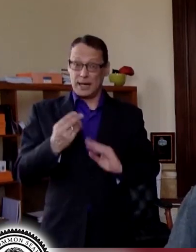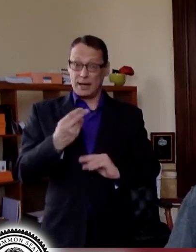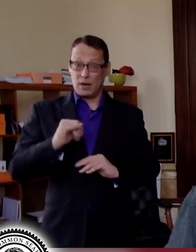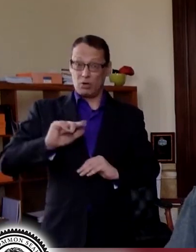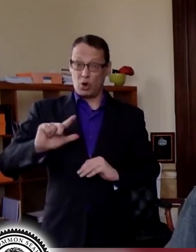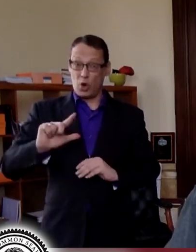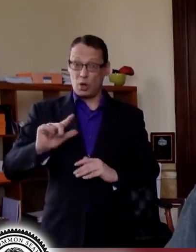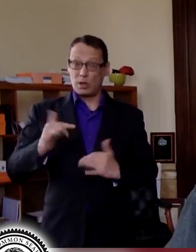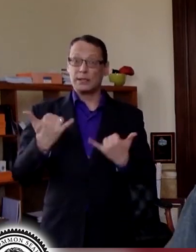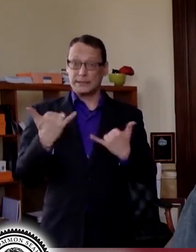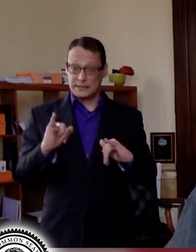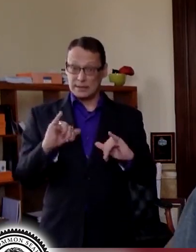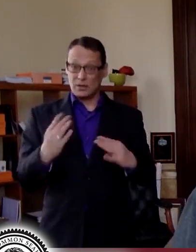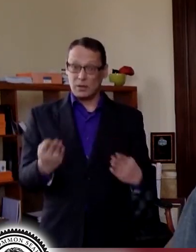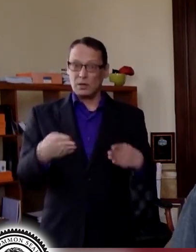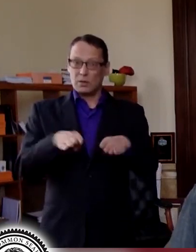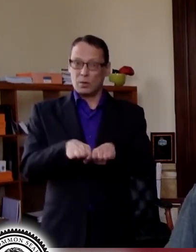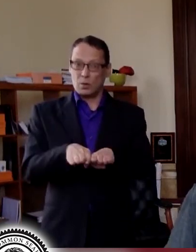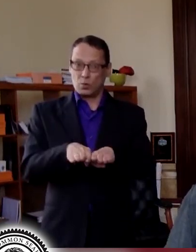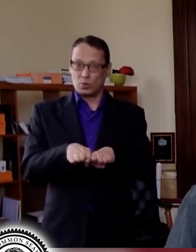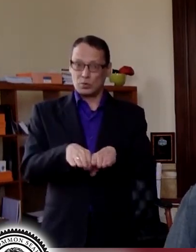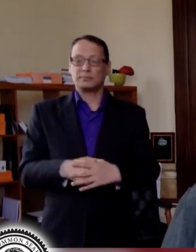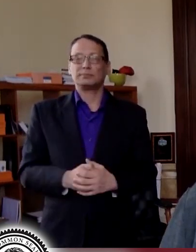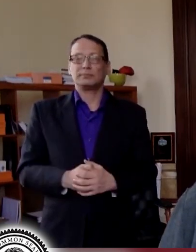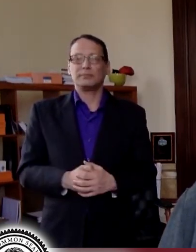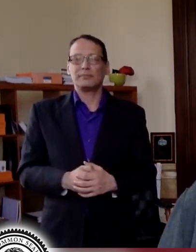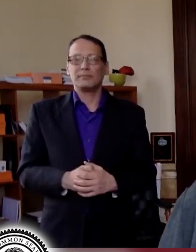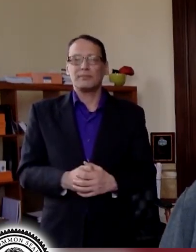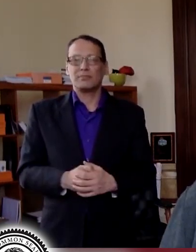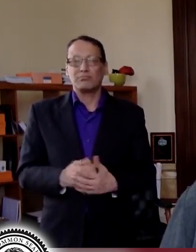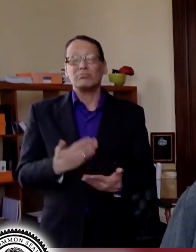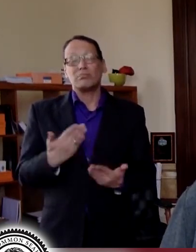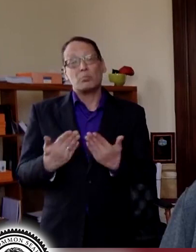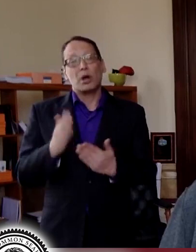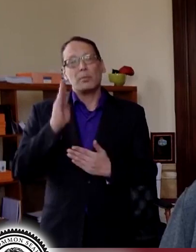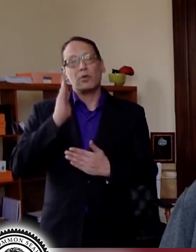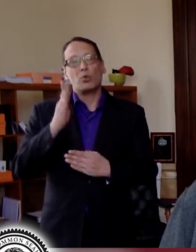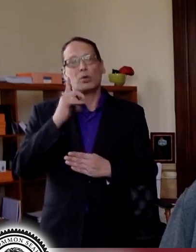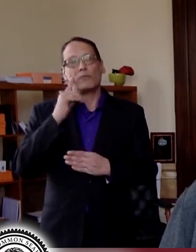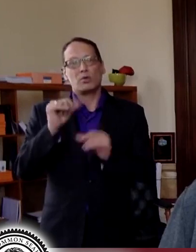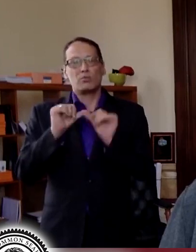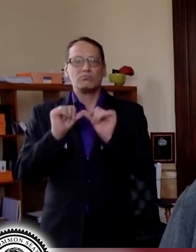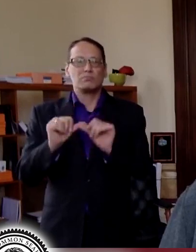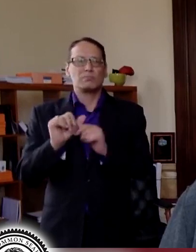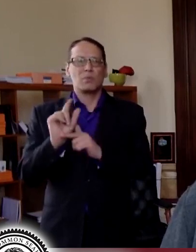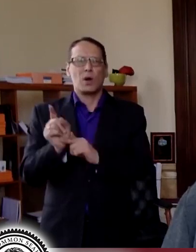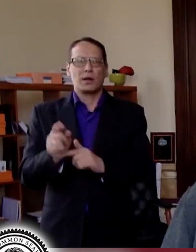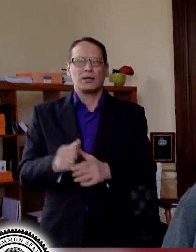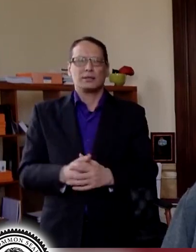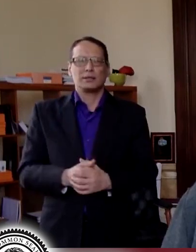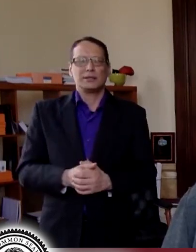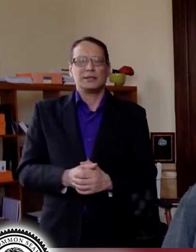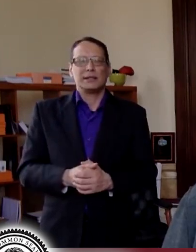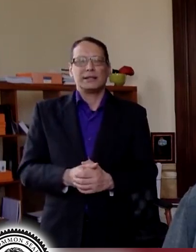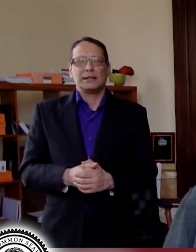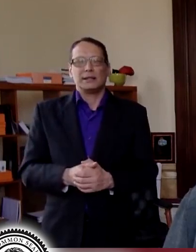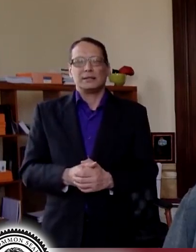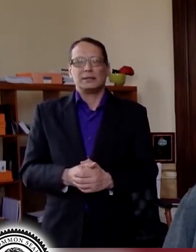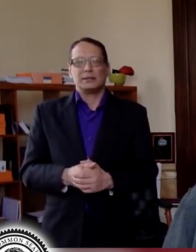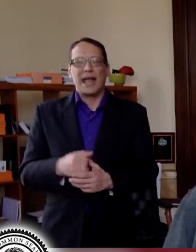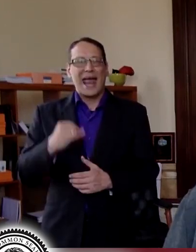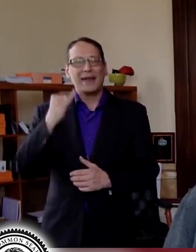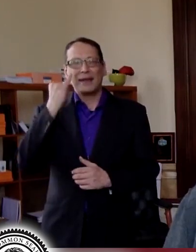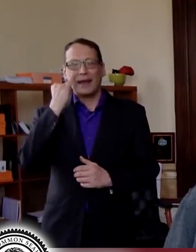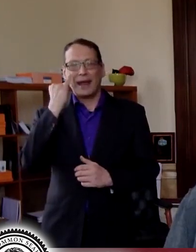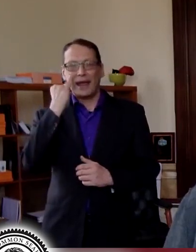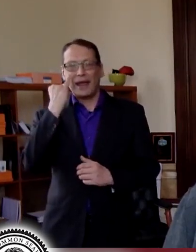to visitors. And it'll likely be like that for a little while longer. In case your driver's